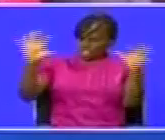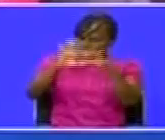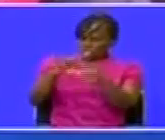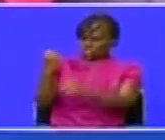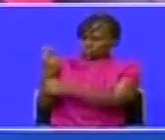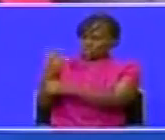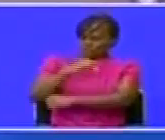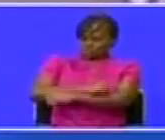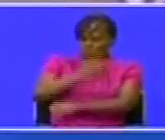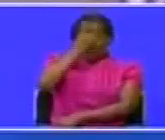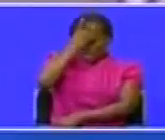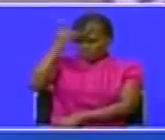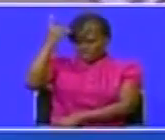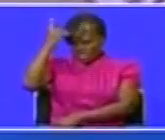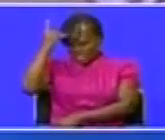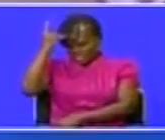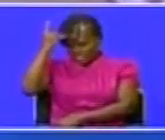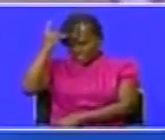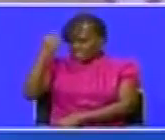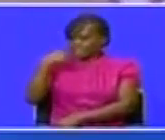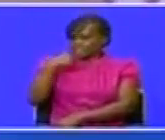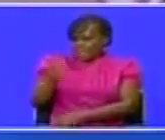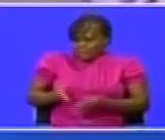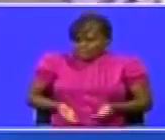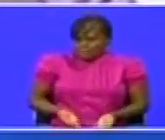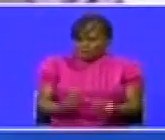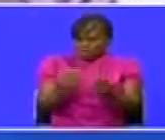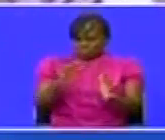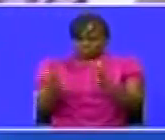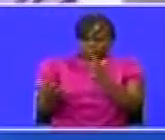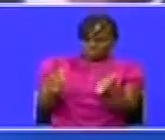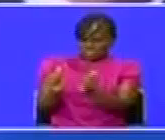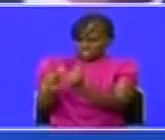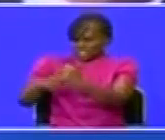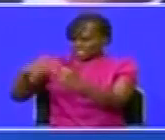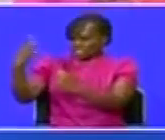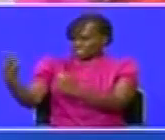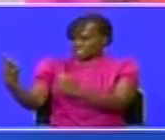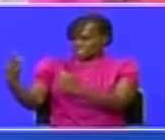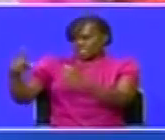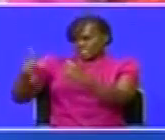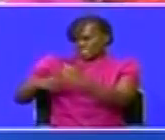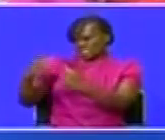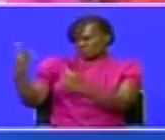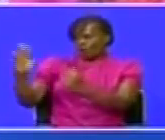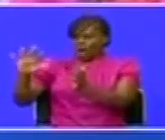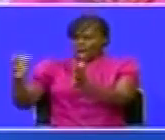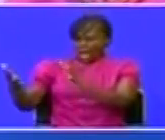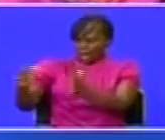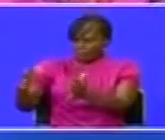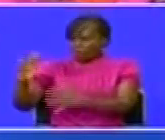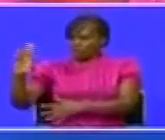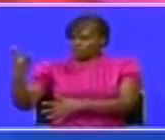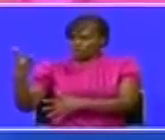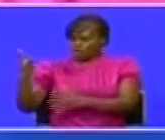High School from Ruiru High School. He says he was born sometime between 1963 and 1964 as the fourth born